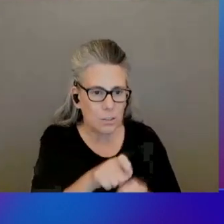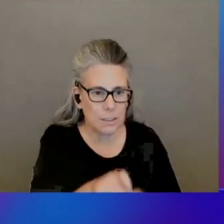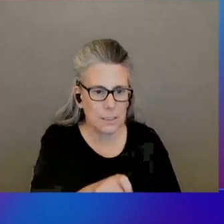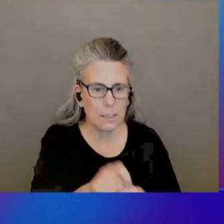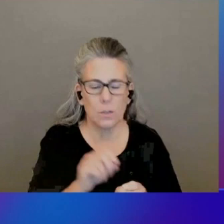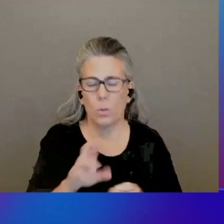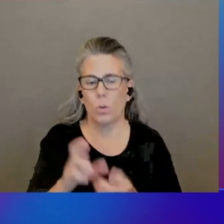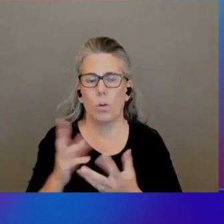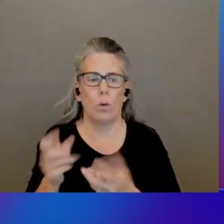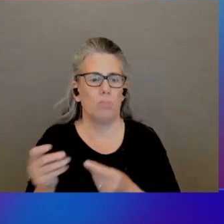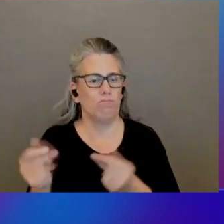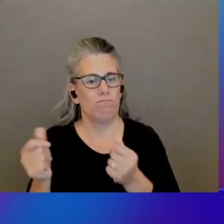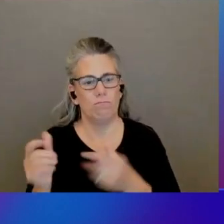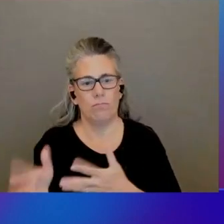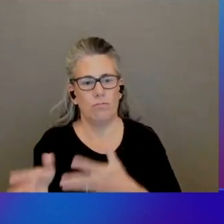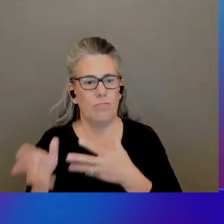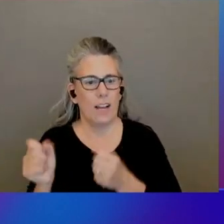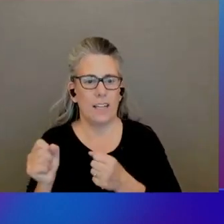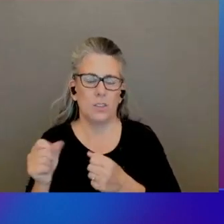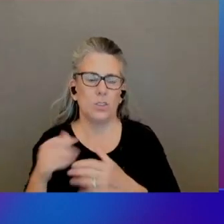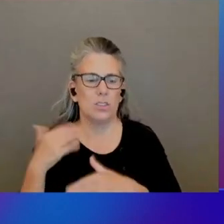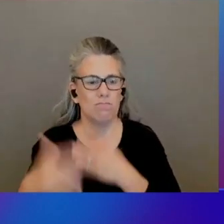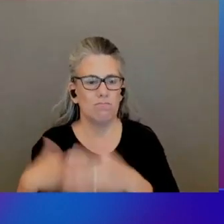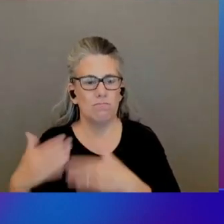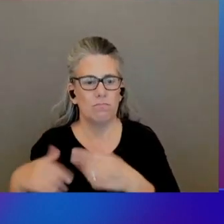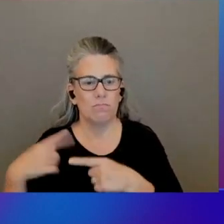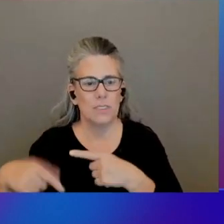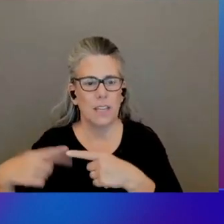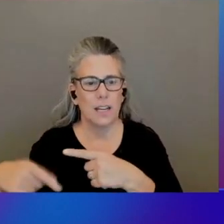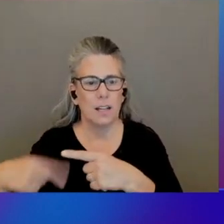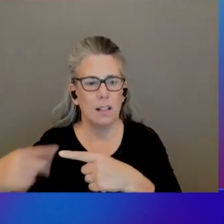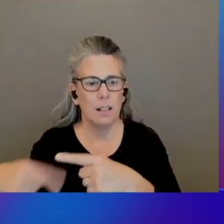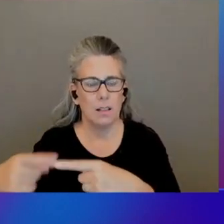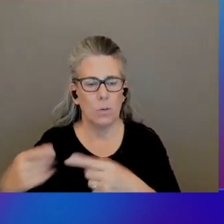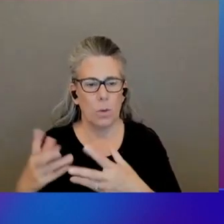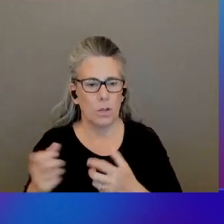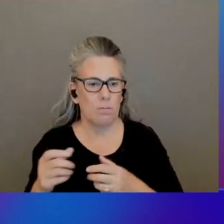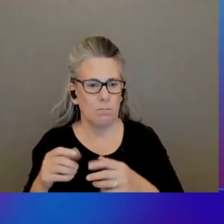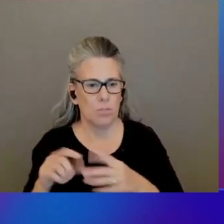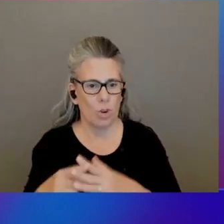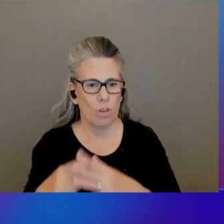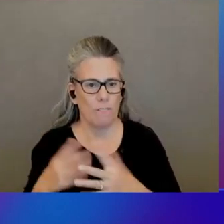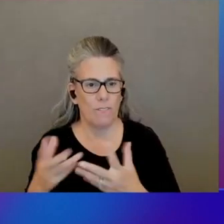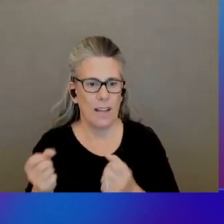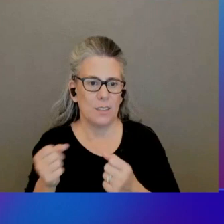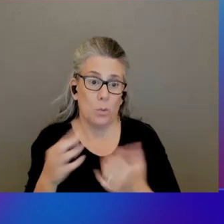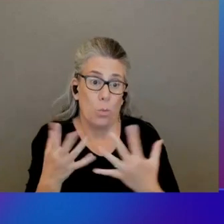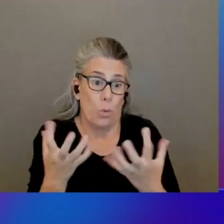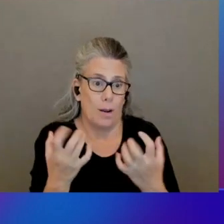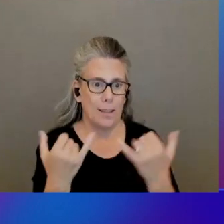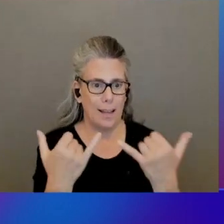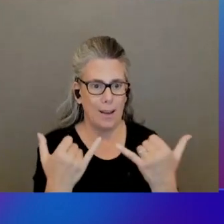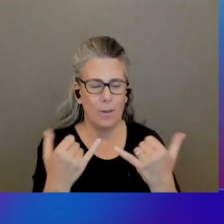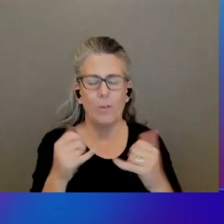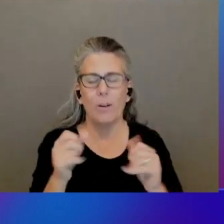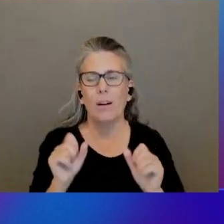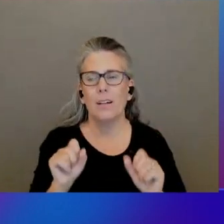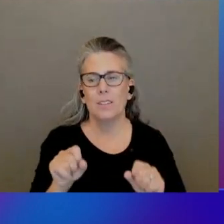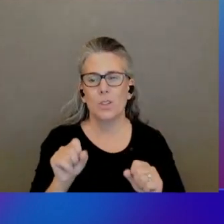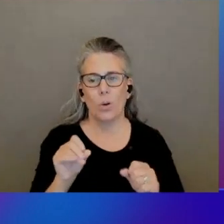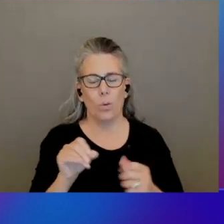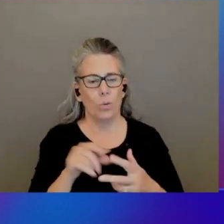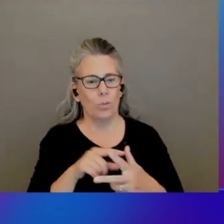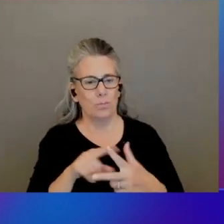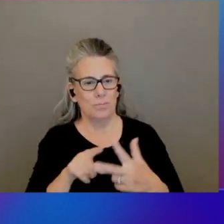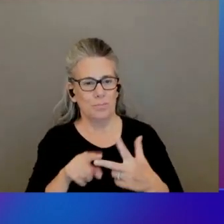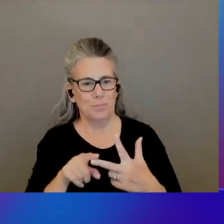be iterating through this cycle, or you just want it now, right? So that difference is within